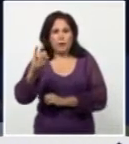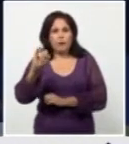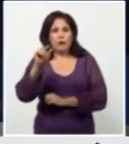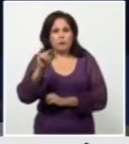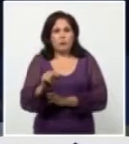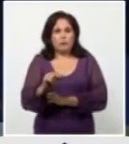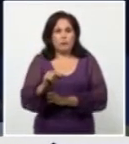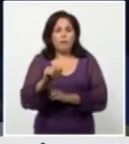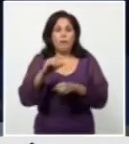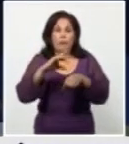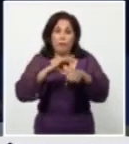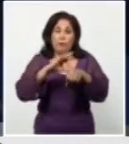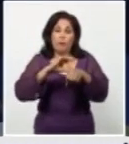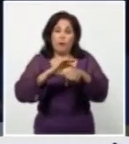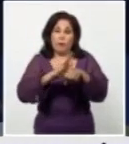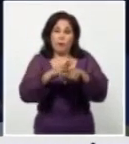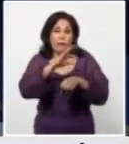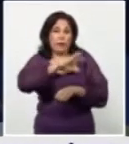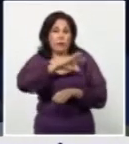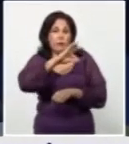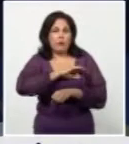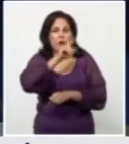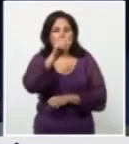138,846, and Mexico with